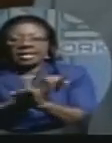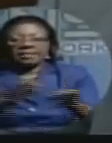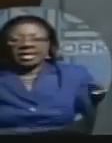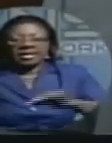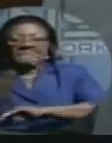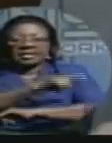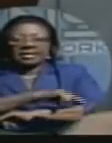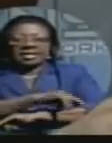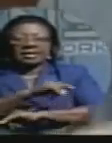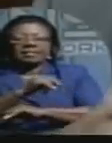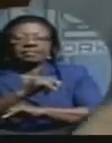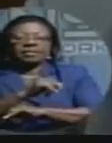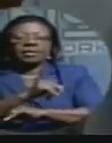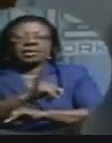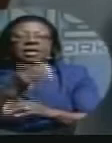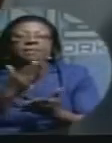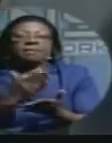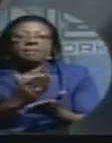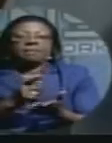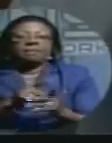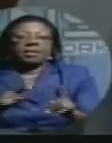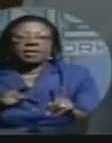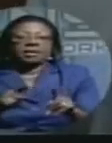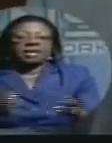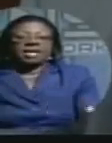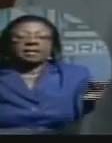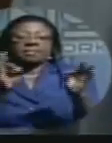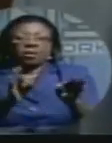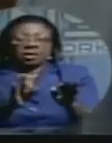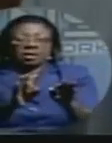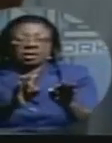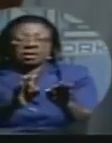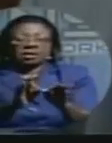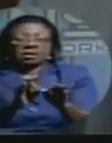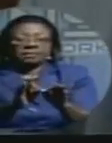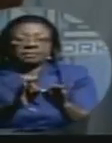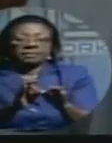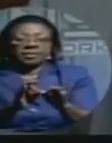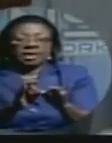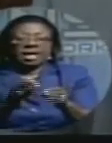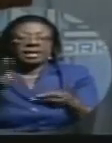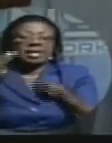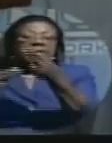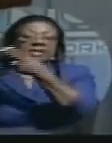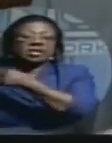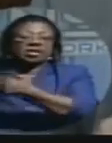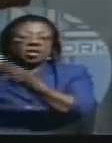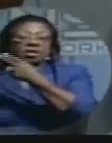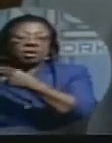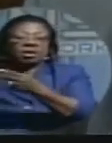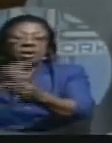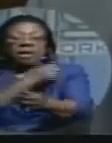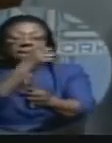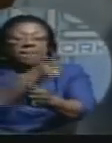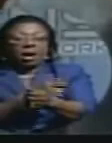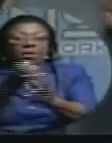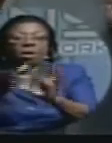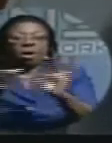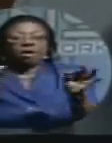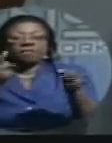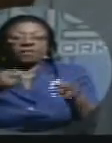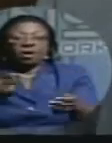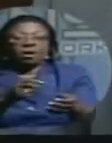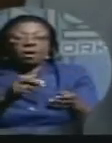But the significance and the historical power of the